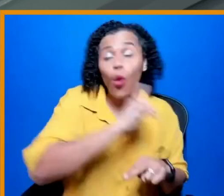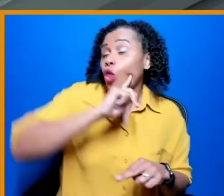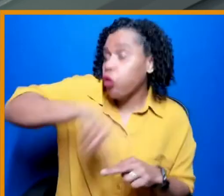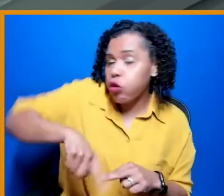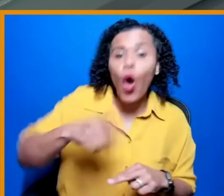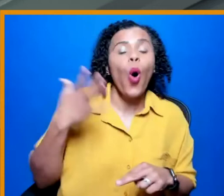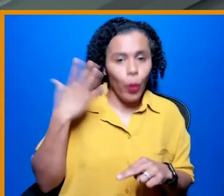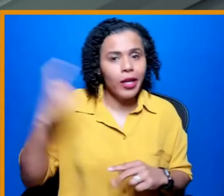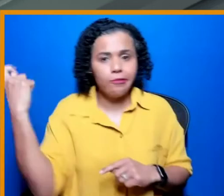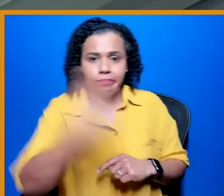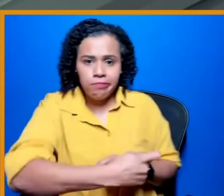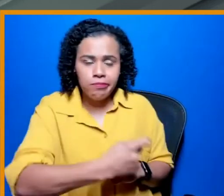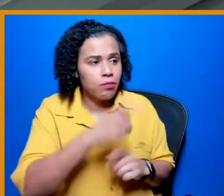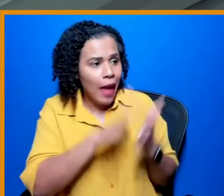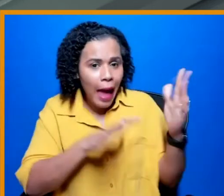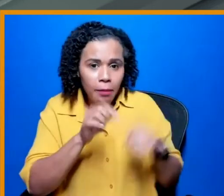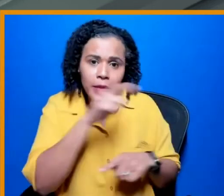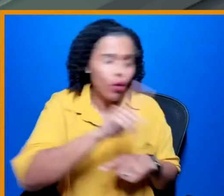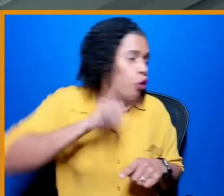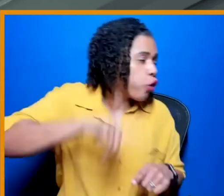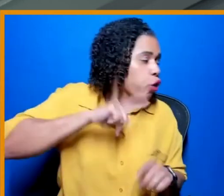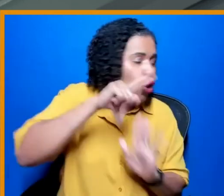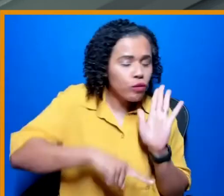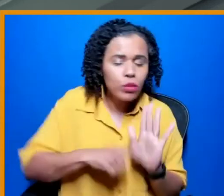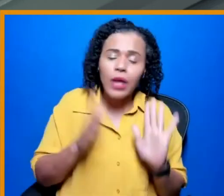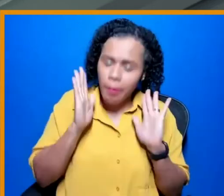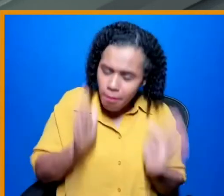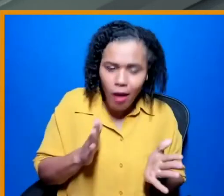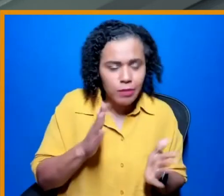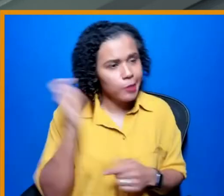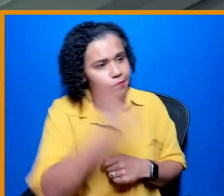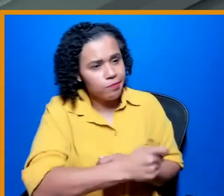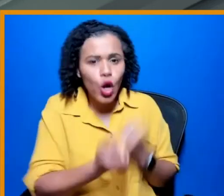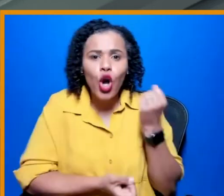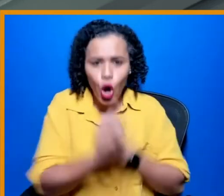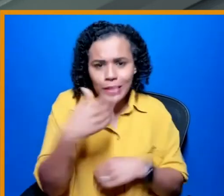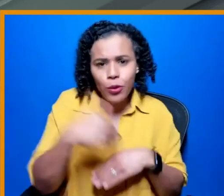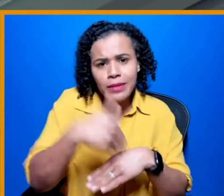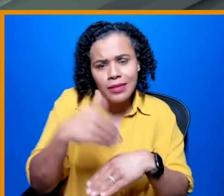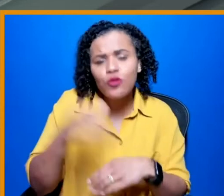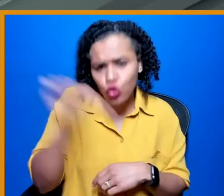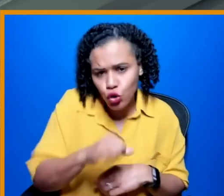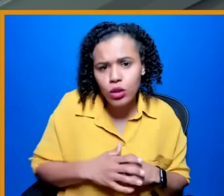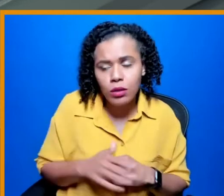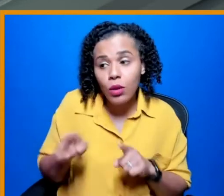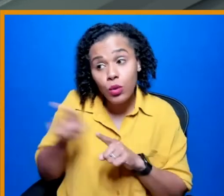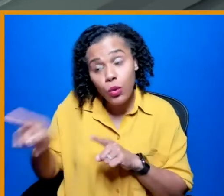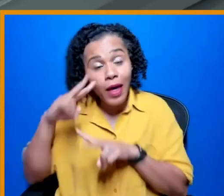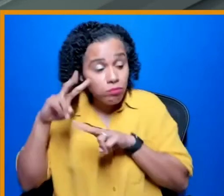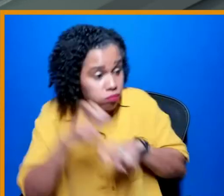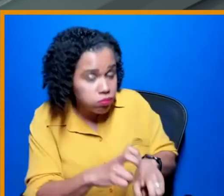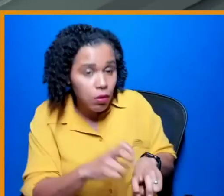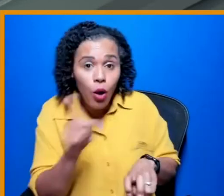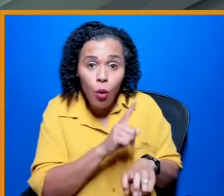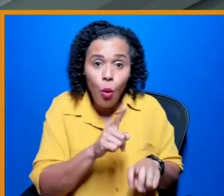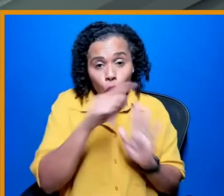break the rules, there must be consequences. And most importantly, the system for investigating rule breaking, for publishing reports and